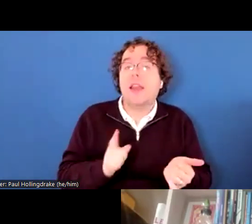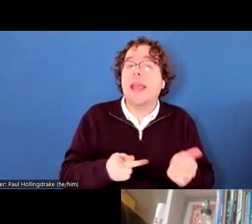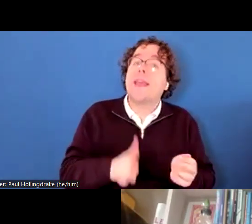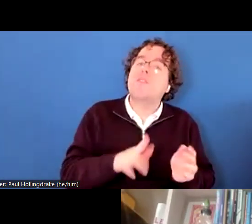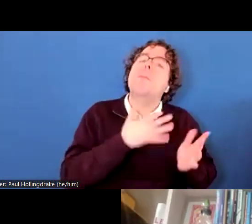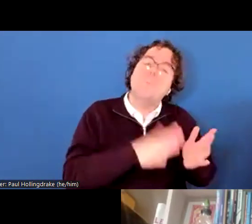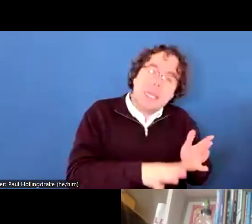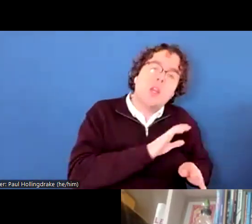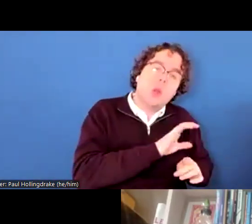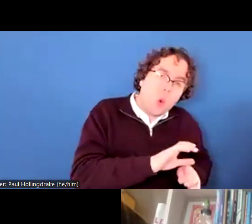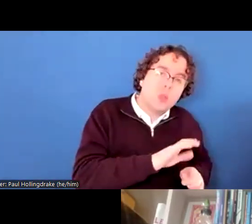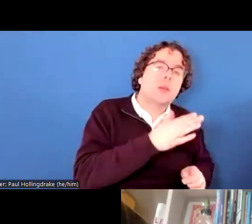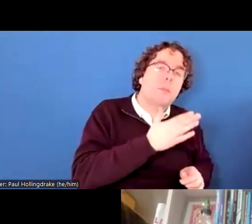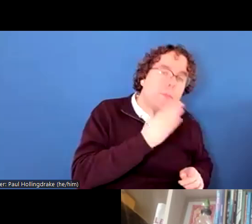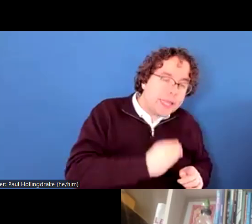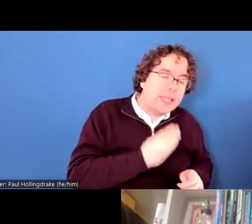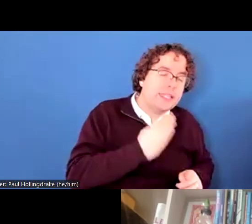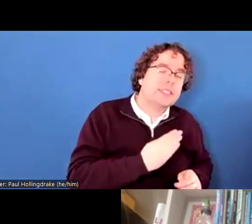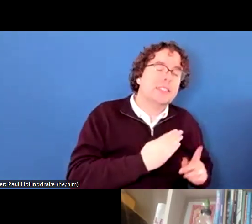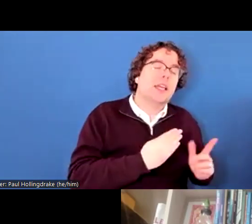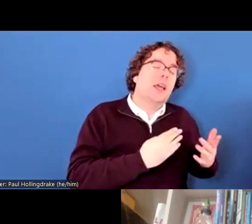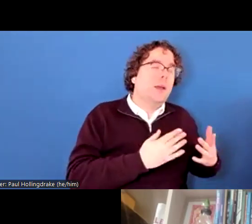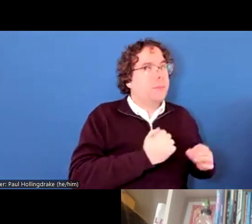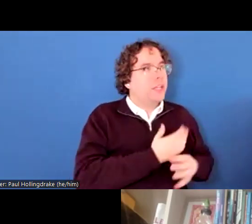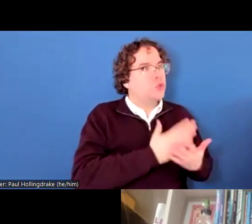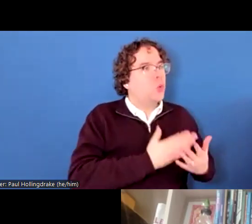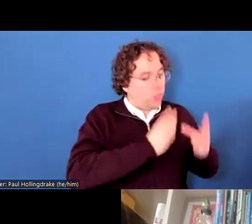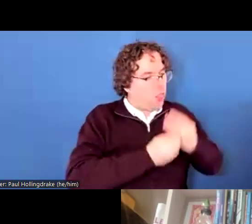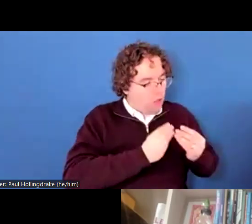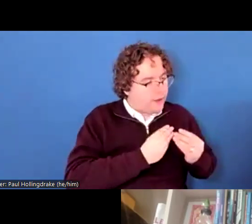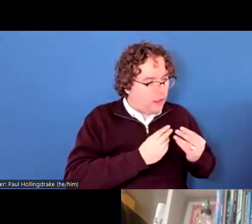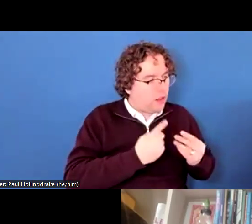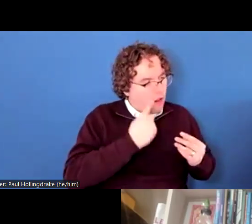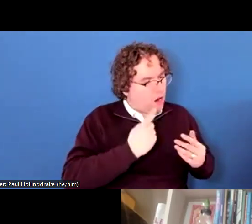of used all of that learning and you feel at the right stage to then apply for a fellowship.